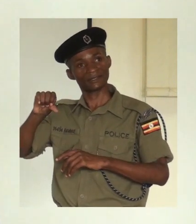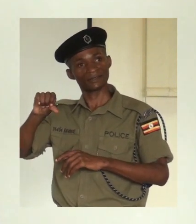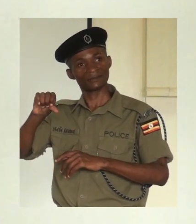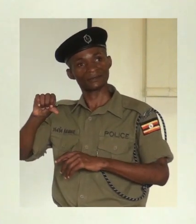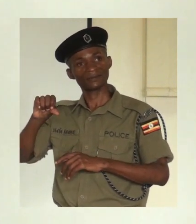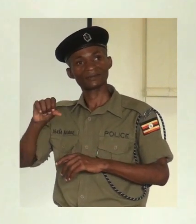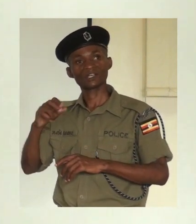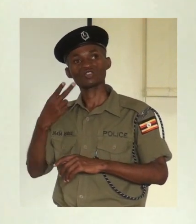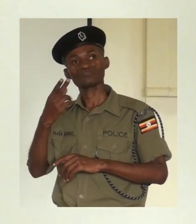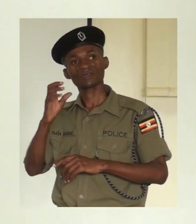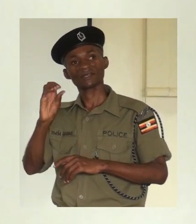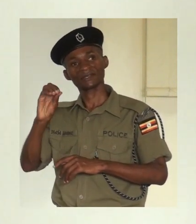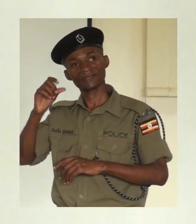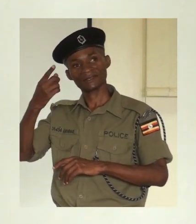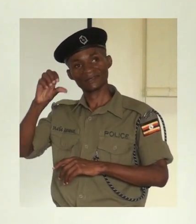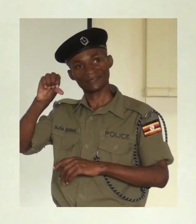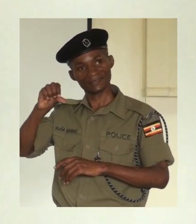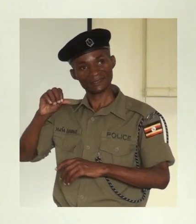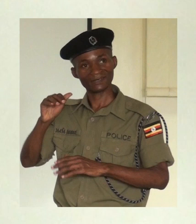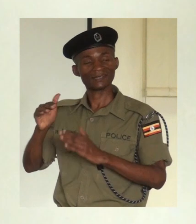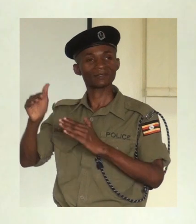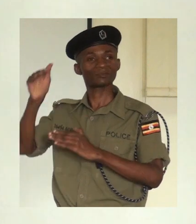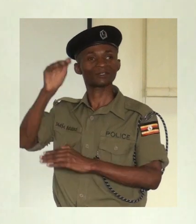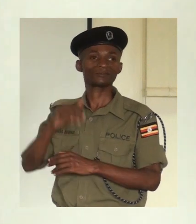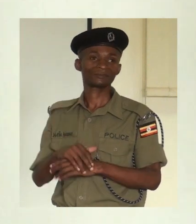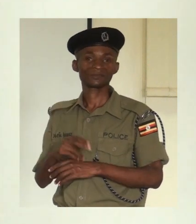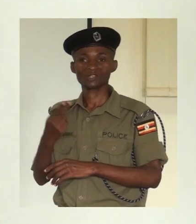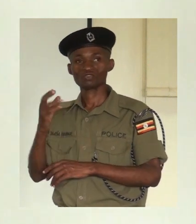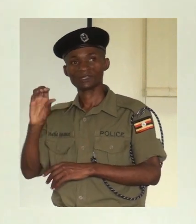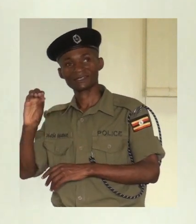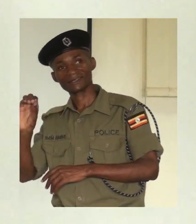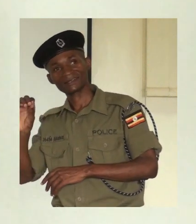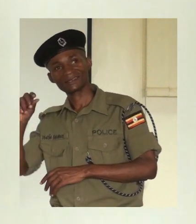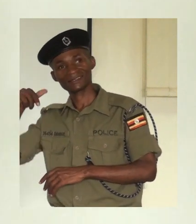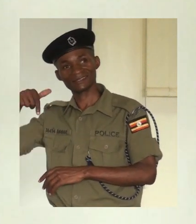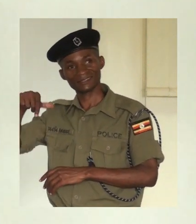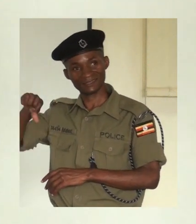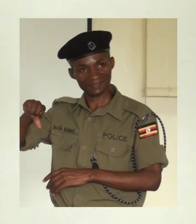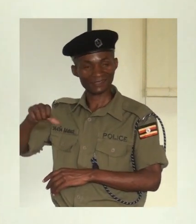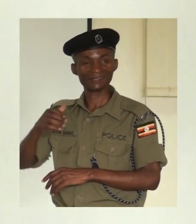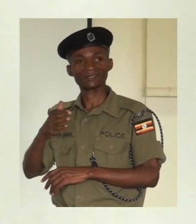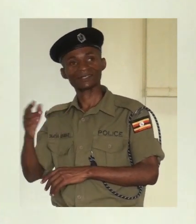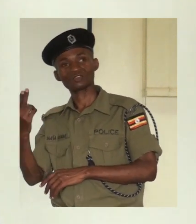2019, should be of 2019 and above. In other words, 2019, 2020,